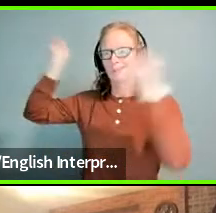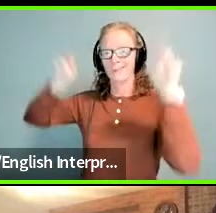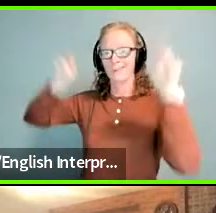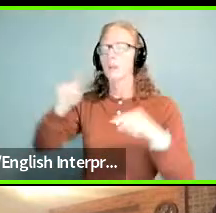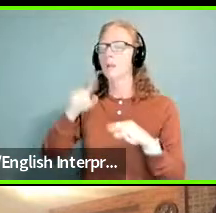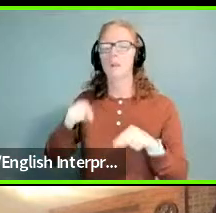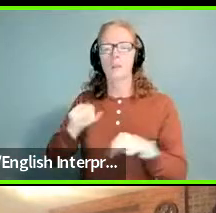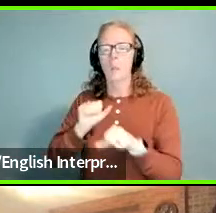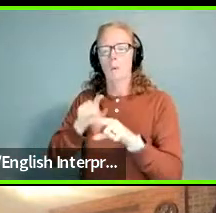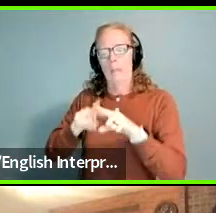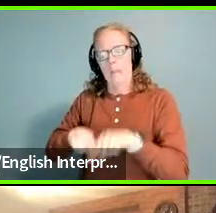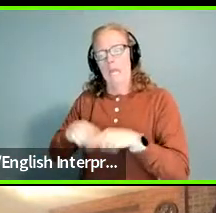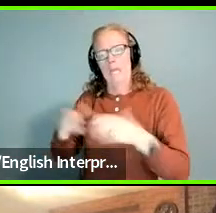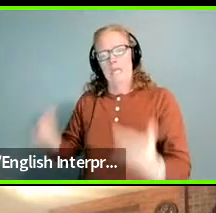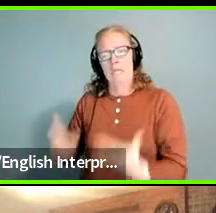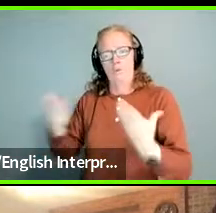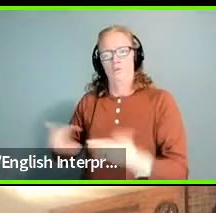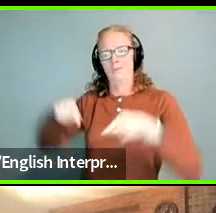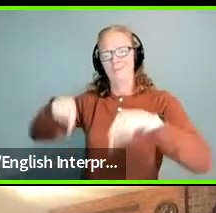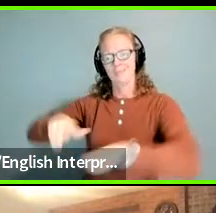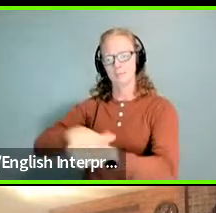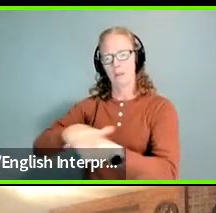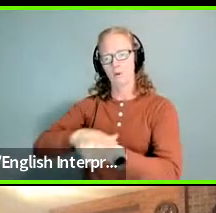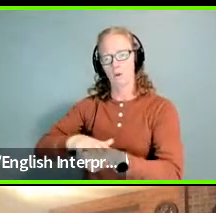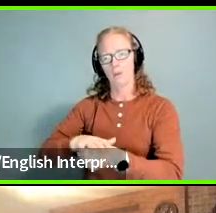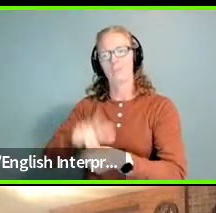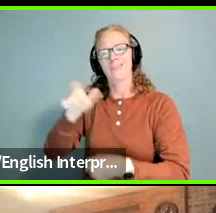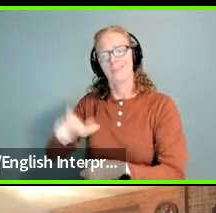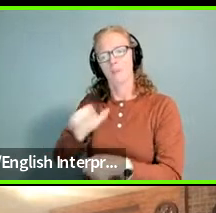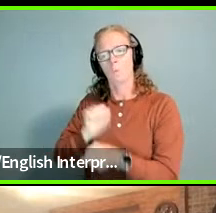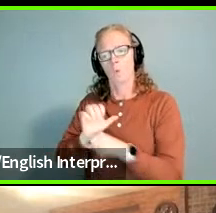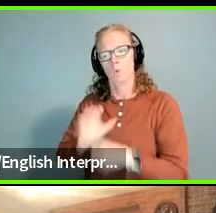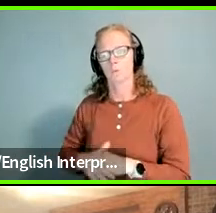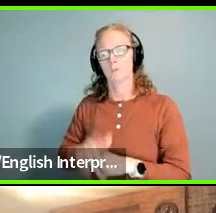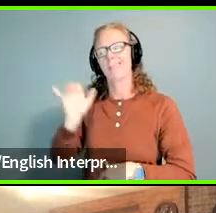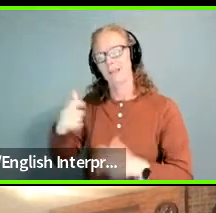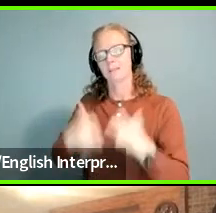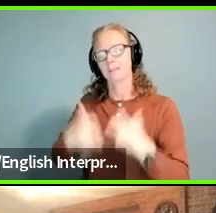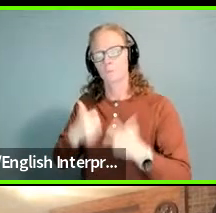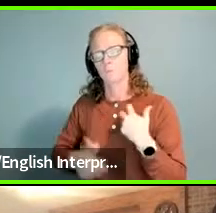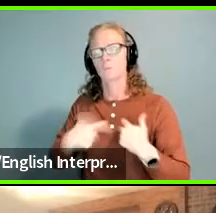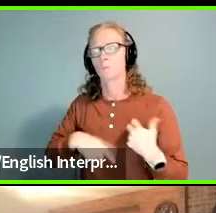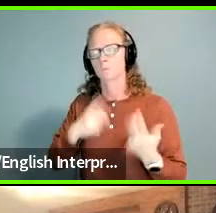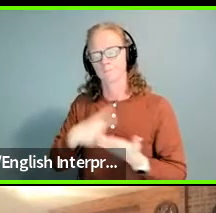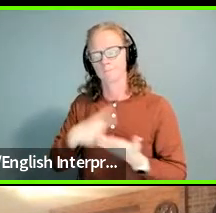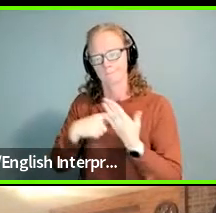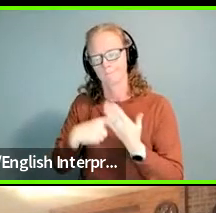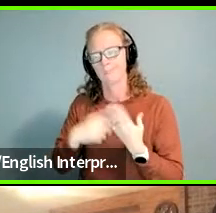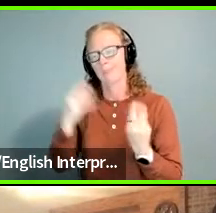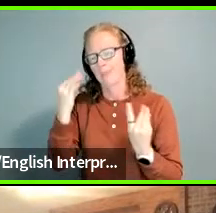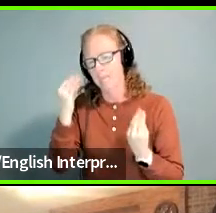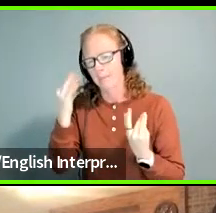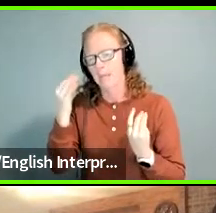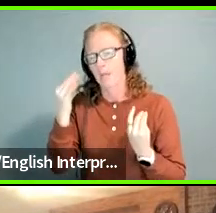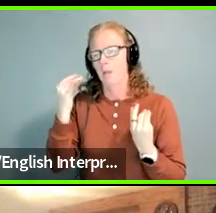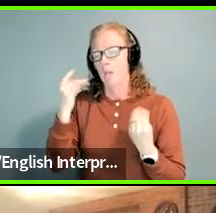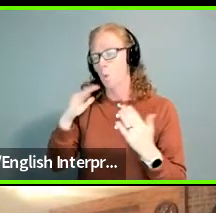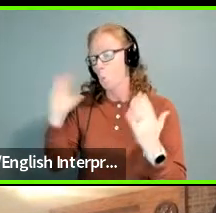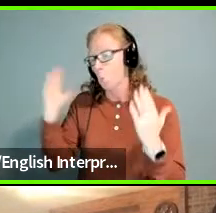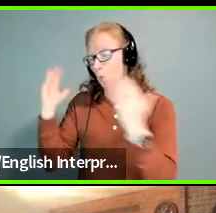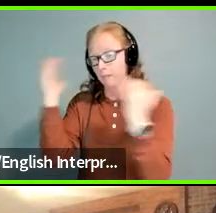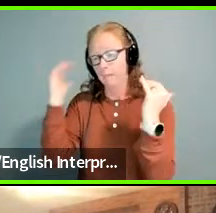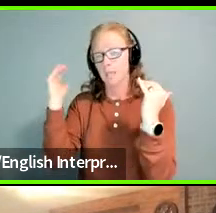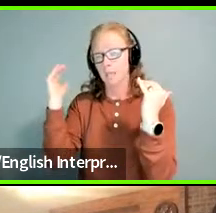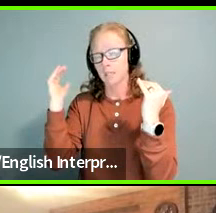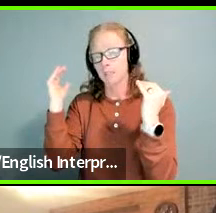to get that thing built. So it is an issue that we are thinking about and working on, and hopefully